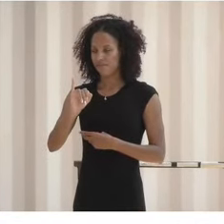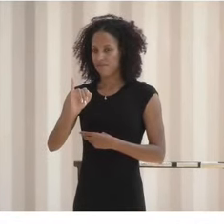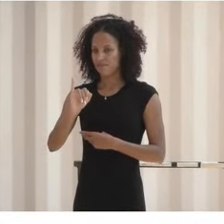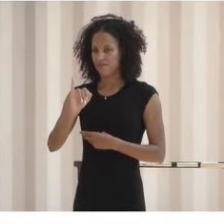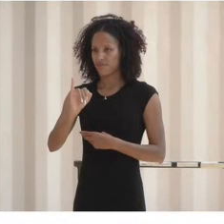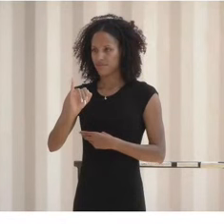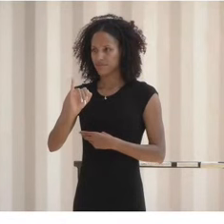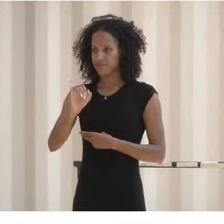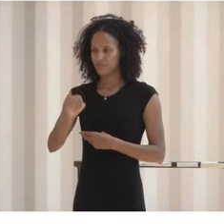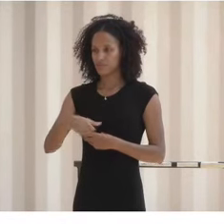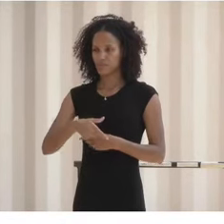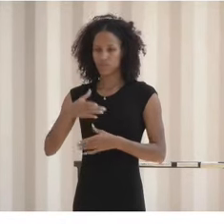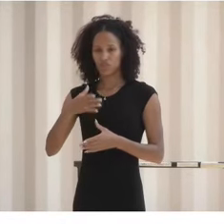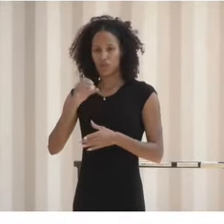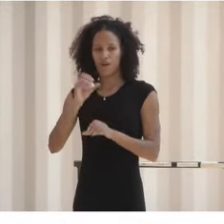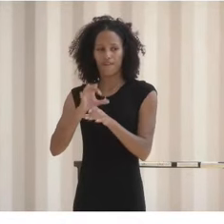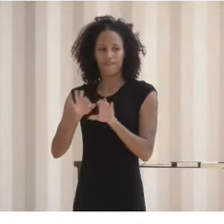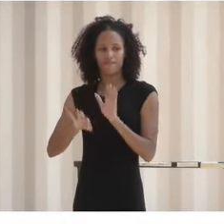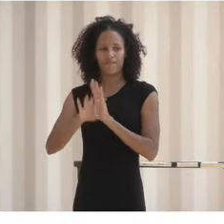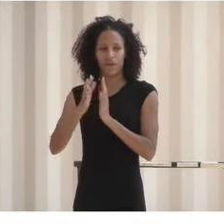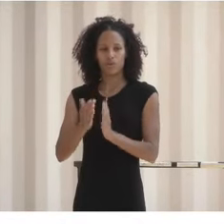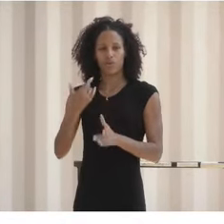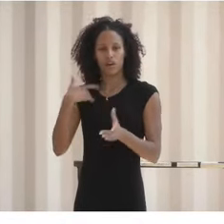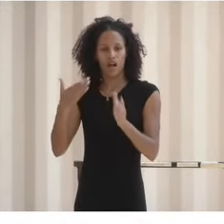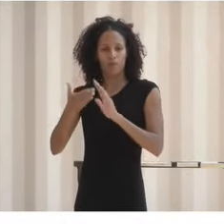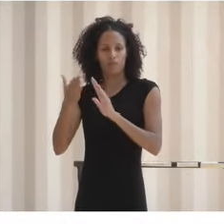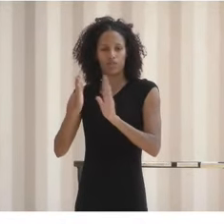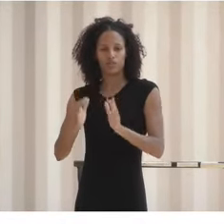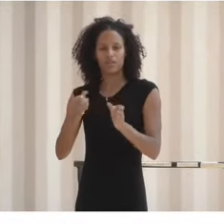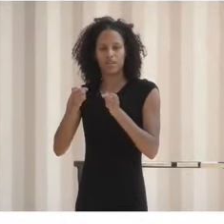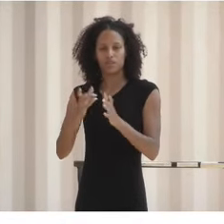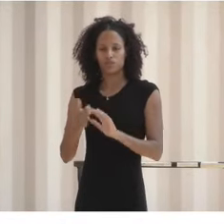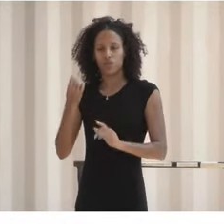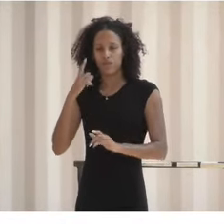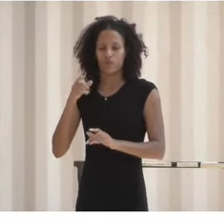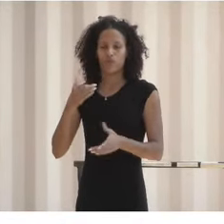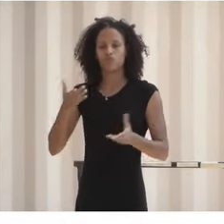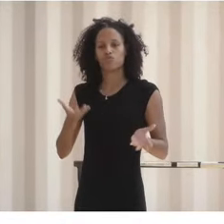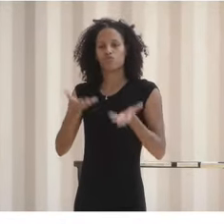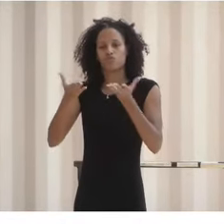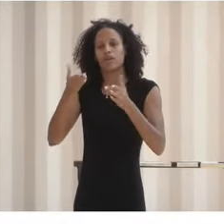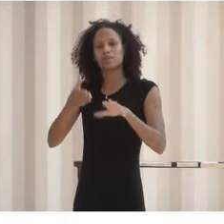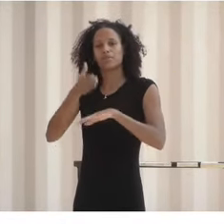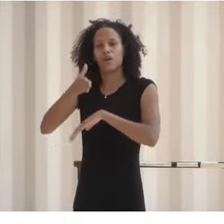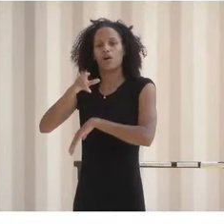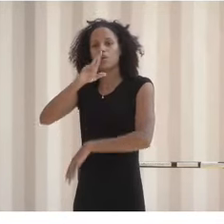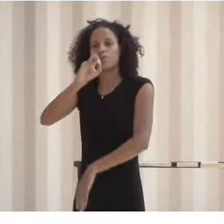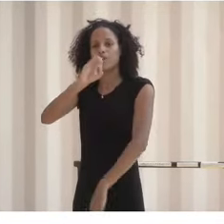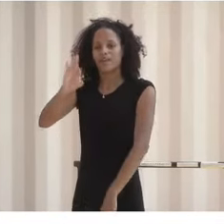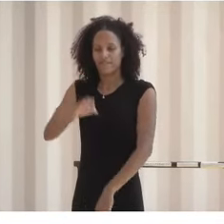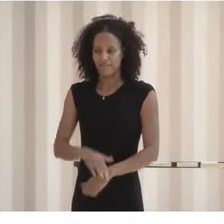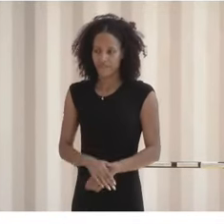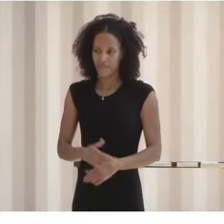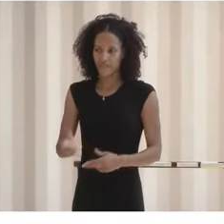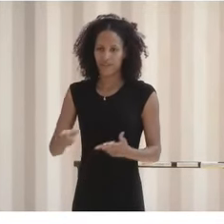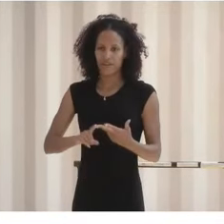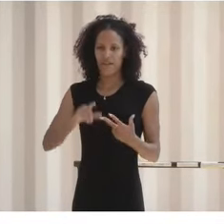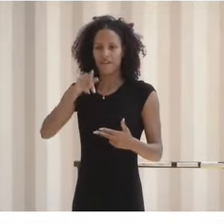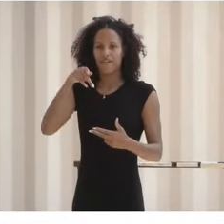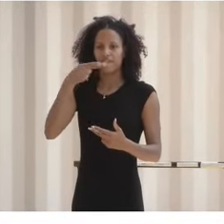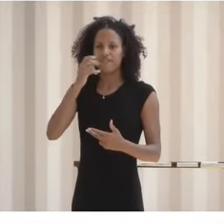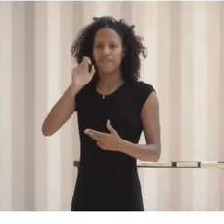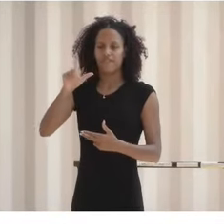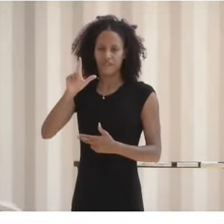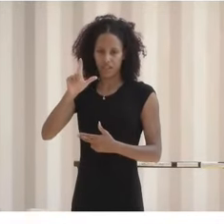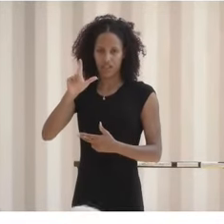good. Co-founder and Operations Manager, Rise Beyond the Reef, Phil Karp, Citizen